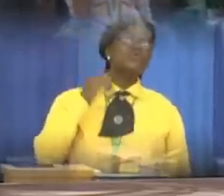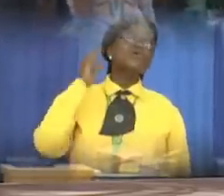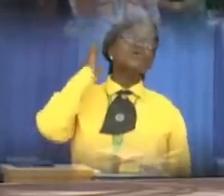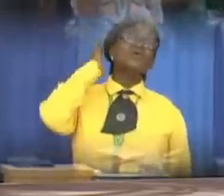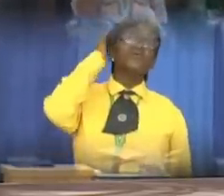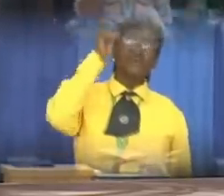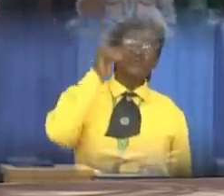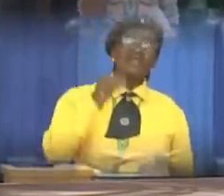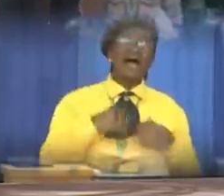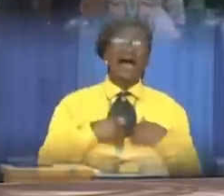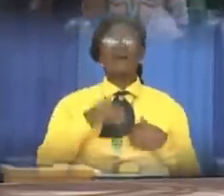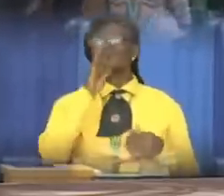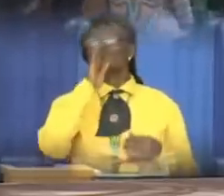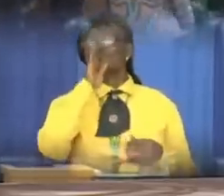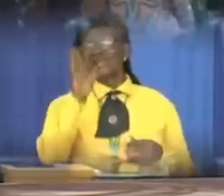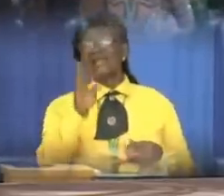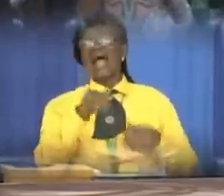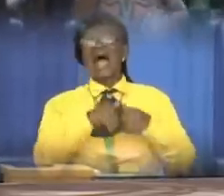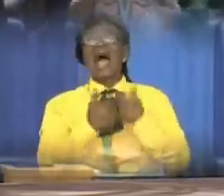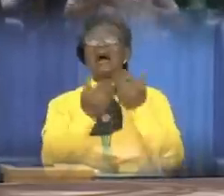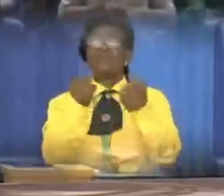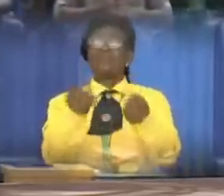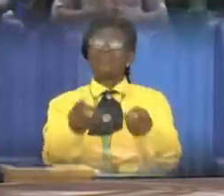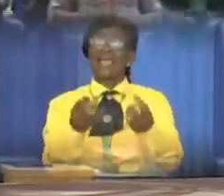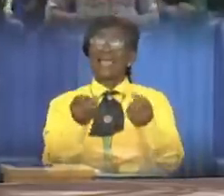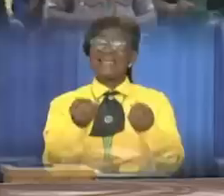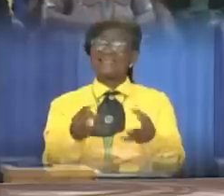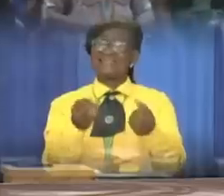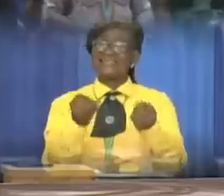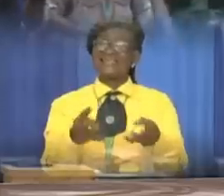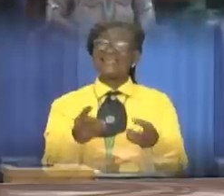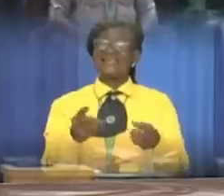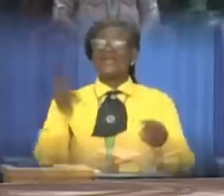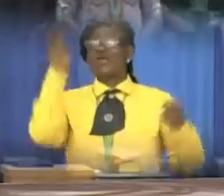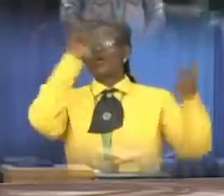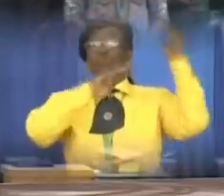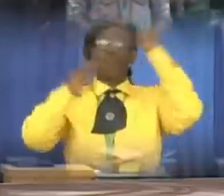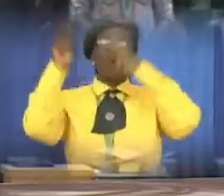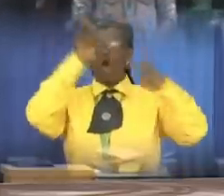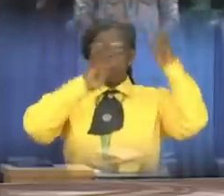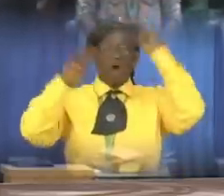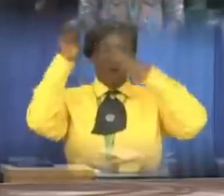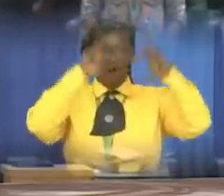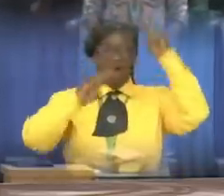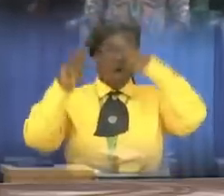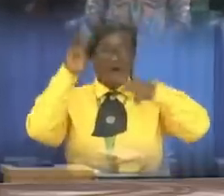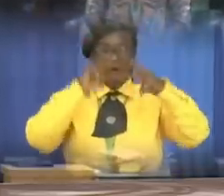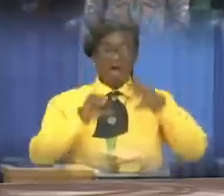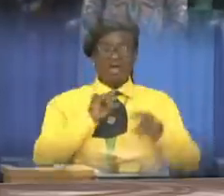with the intention of making sure you don't see the following morning?